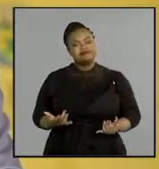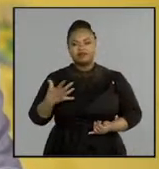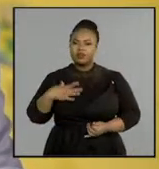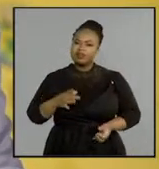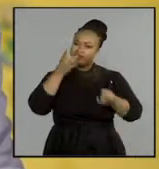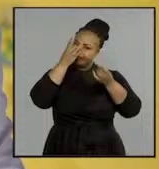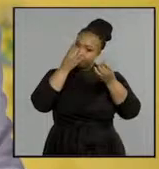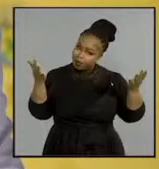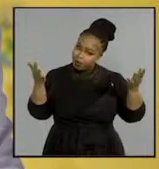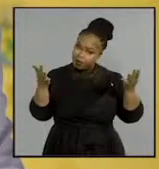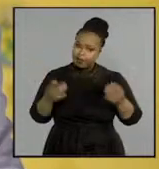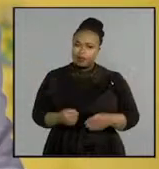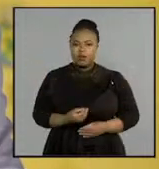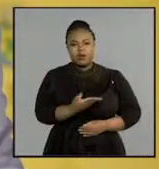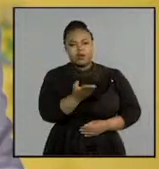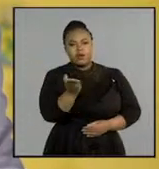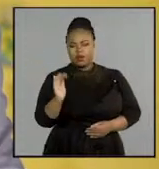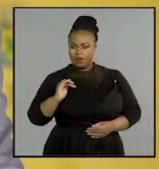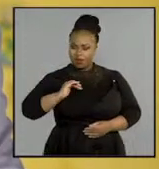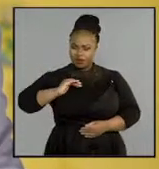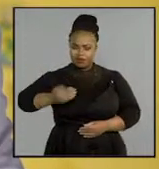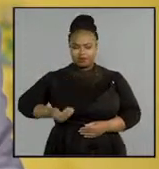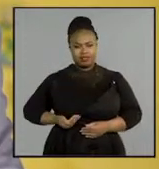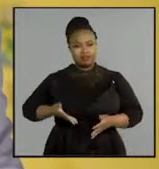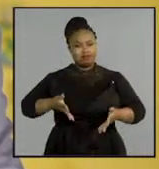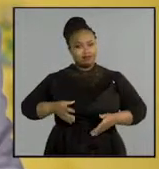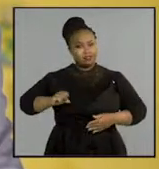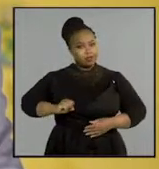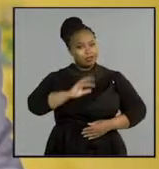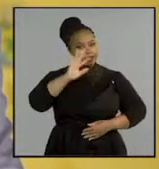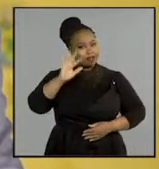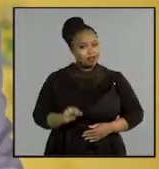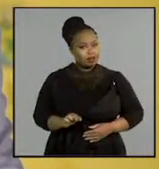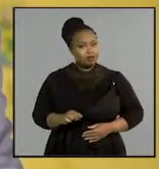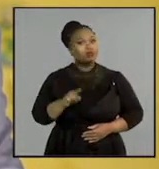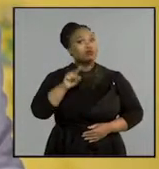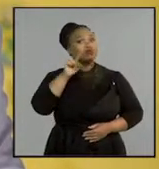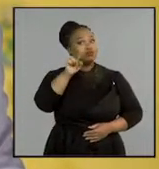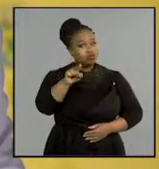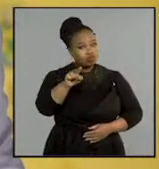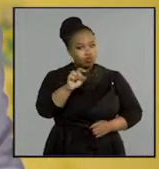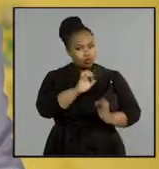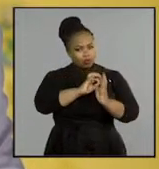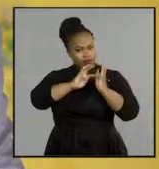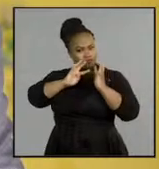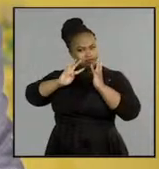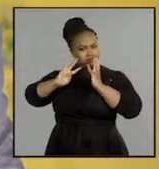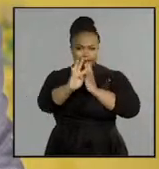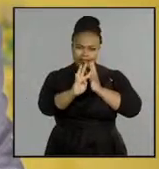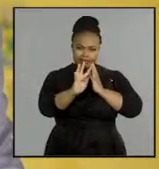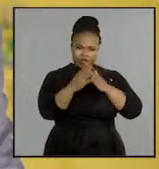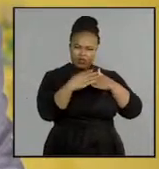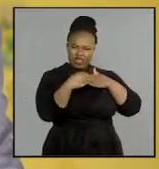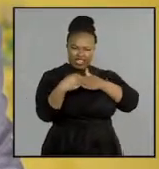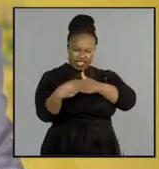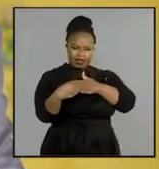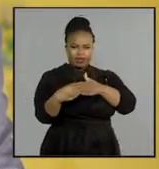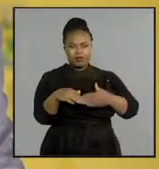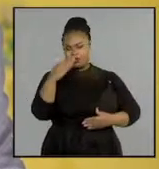This is our moment to say to all the women of our country, with you leading from the